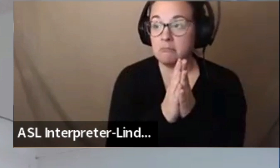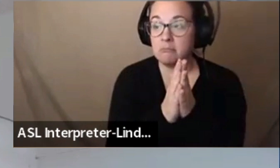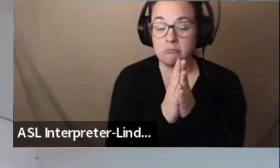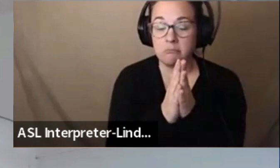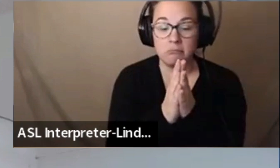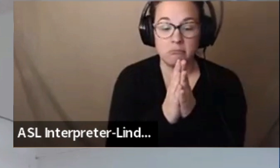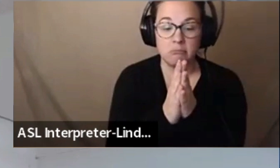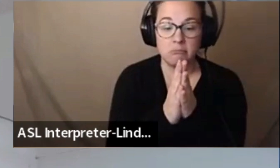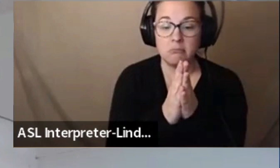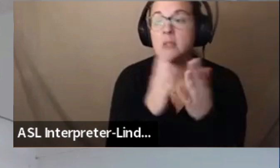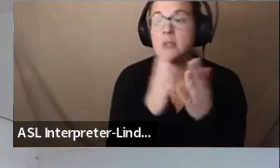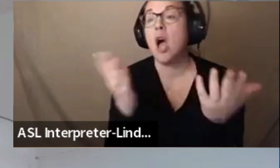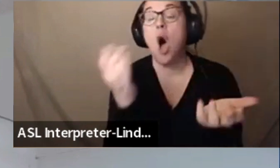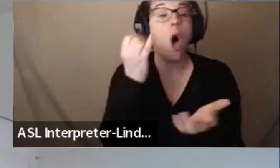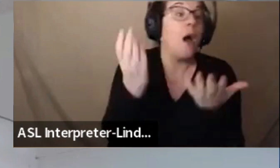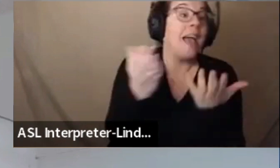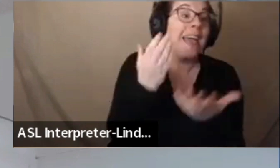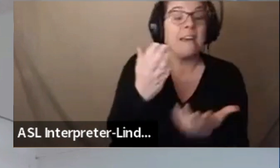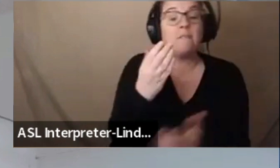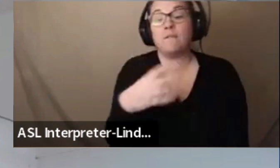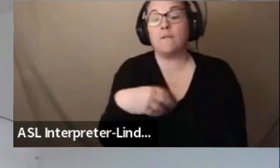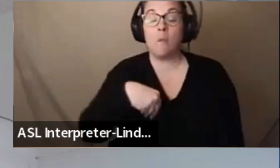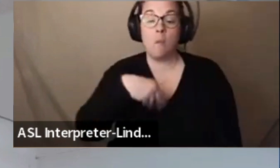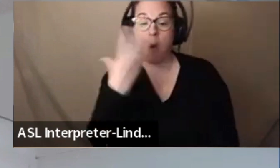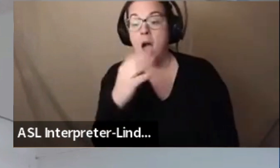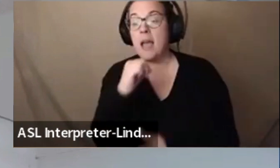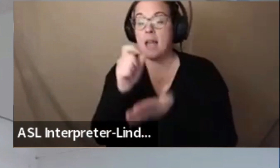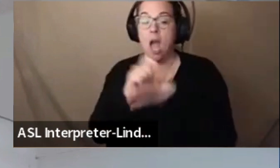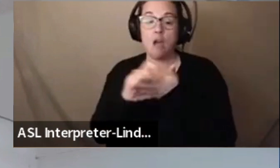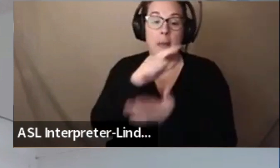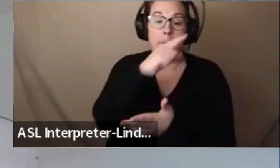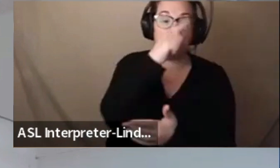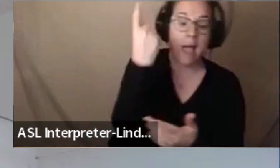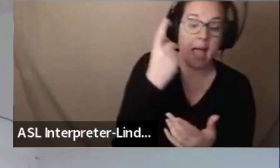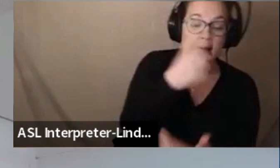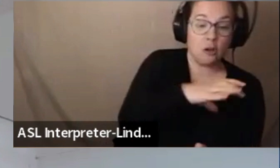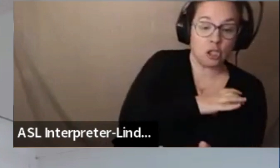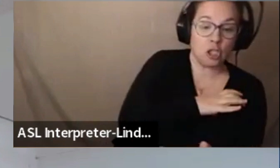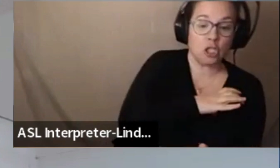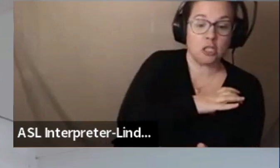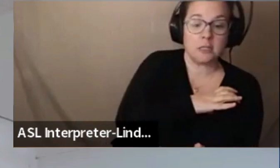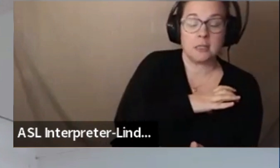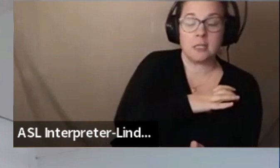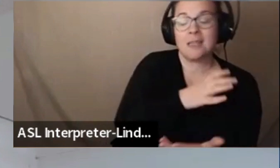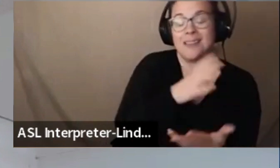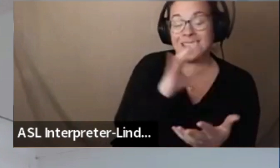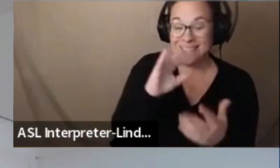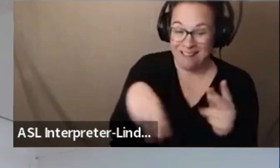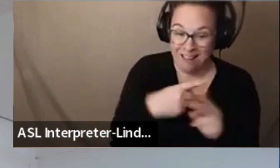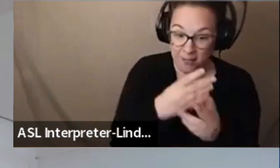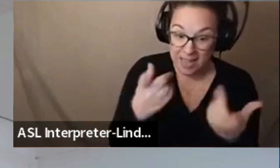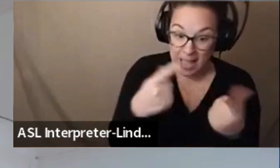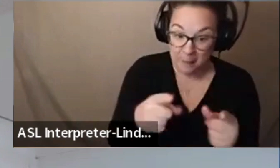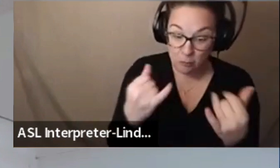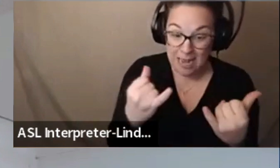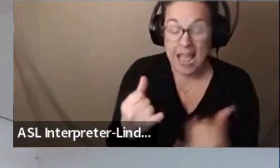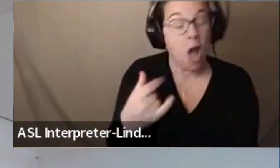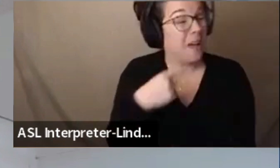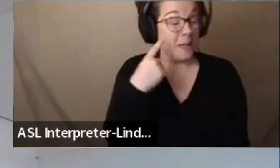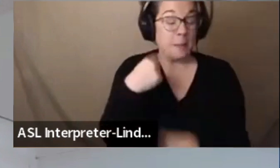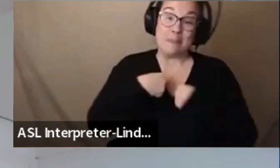white, you're not supposed to write black characters. I don't agree with any of that. I believe that Shakespeare embraced